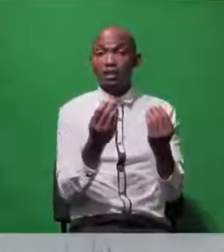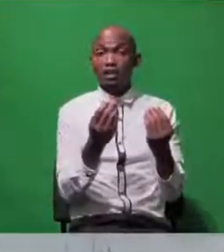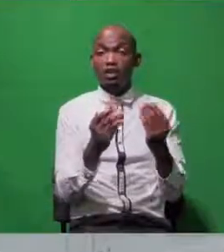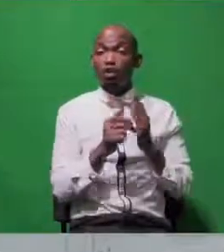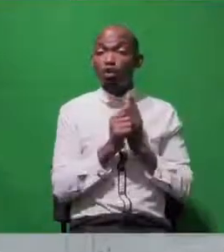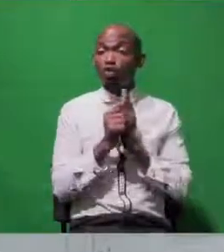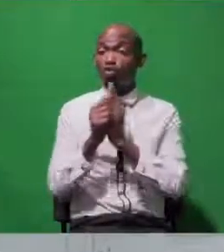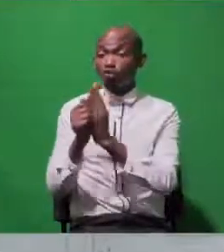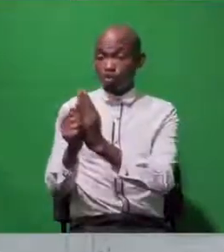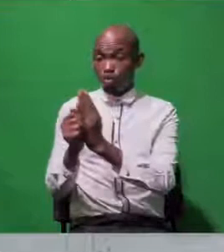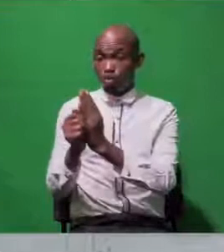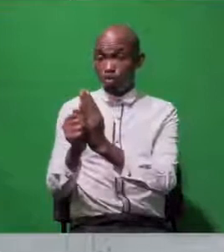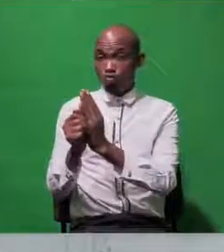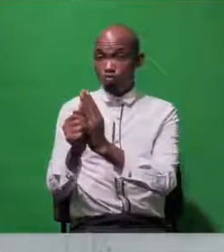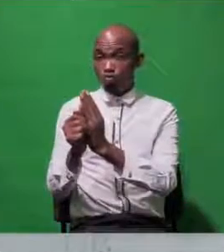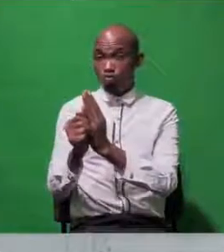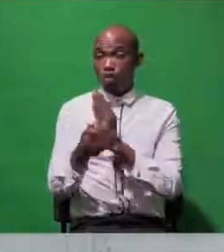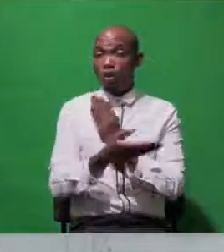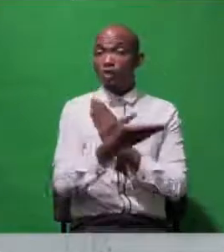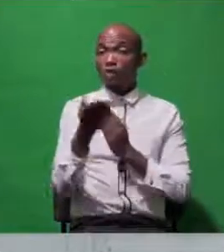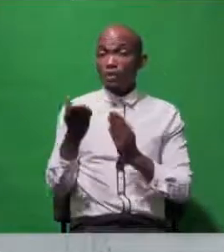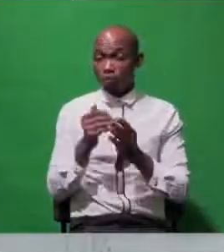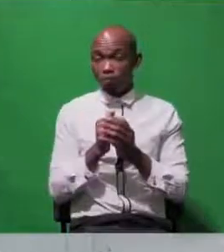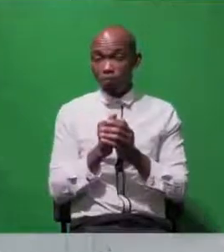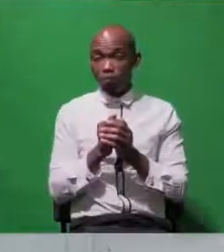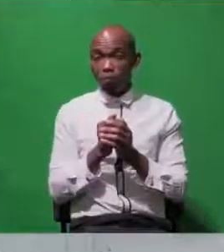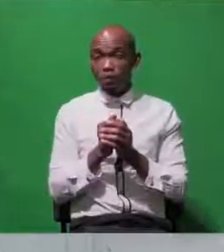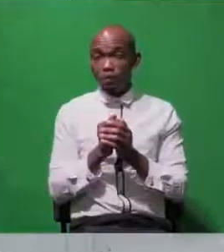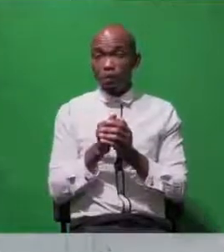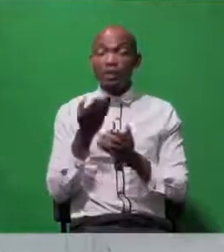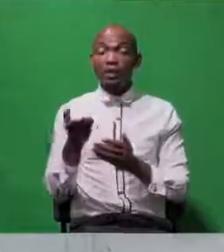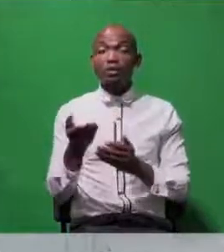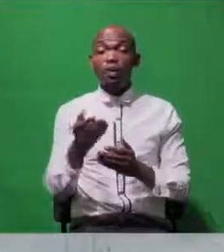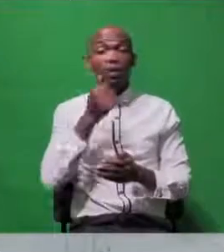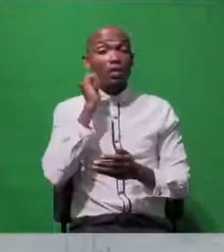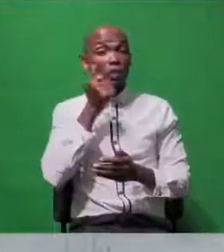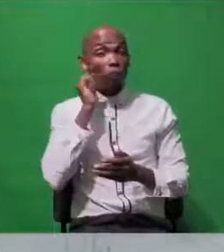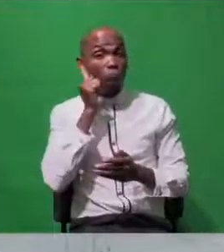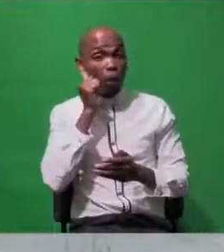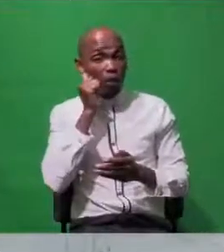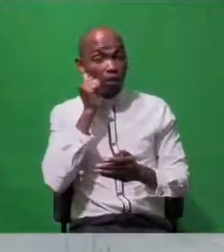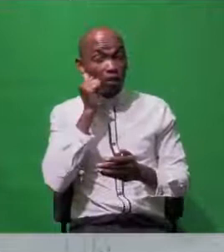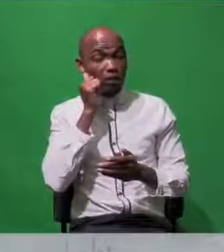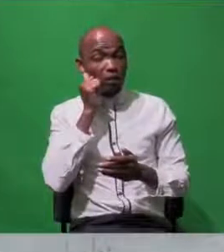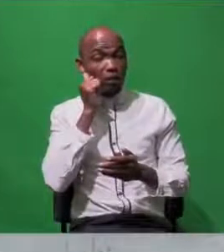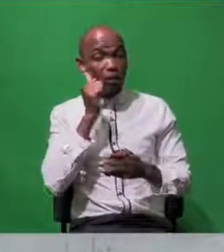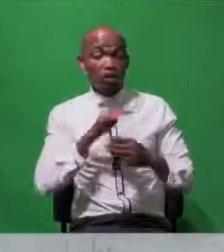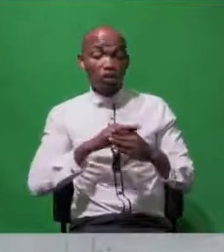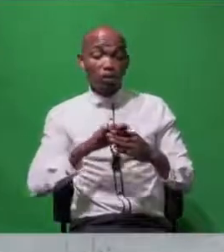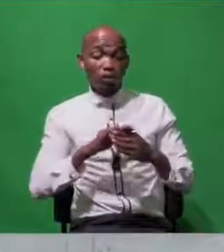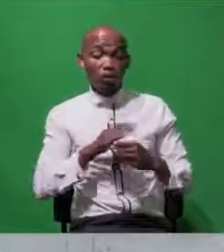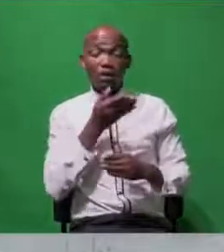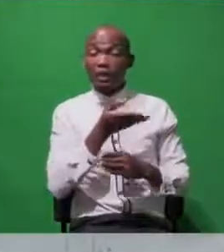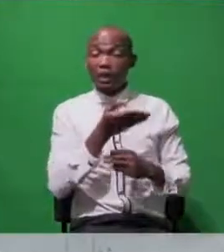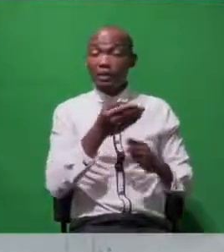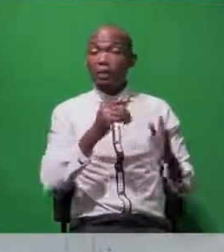control or to rule them. That's why the whites used this principle of